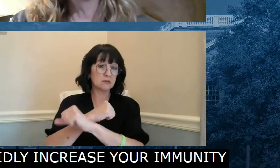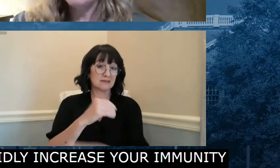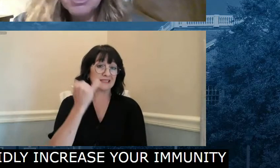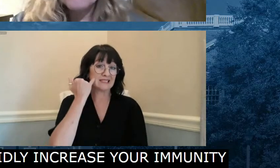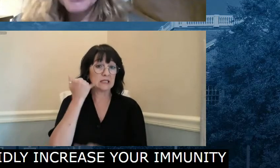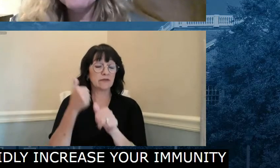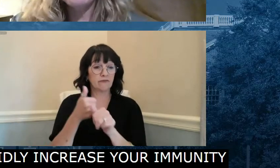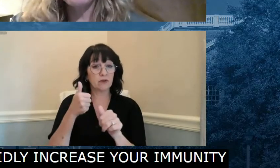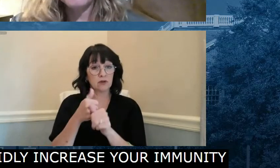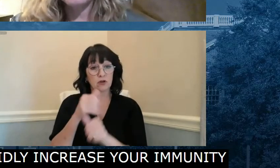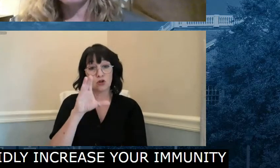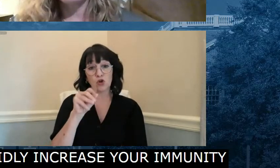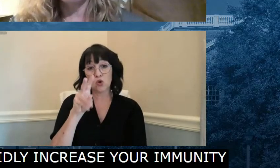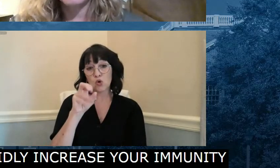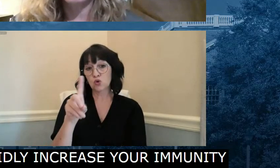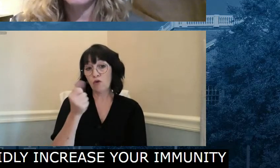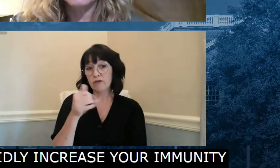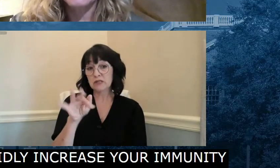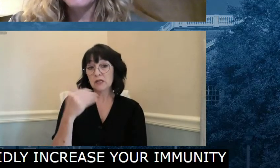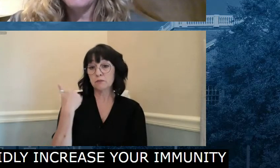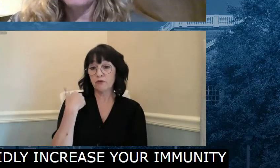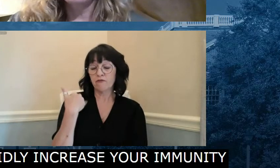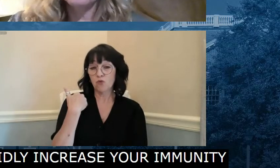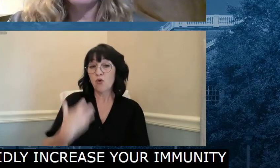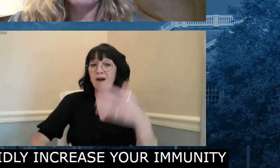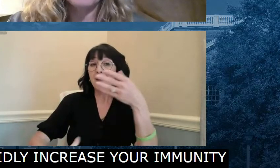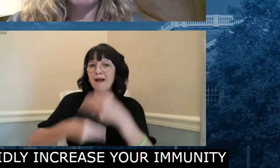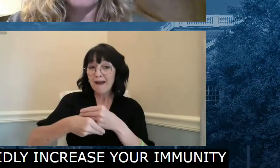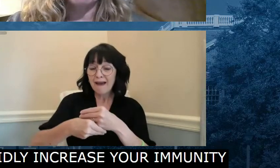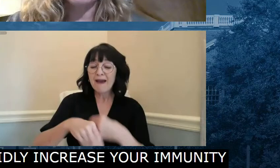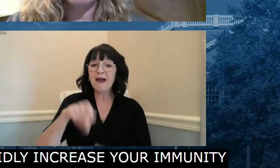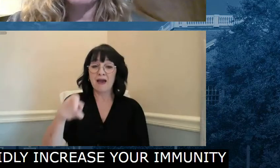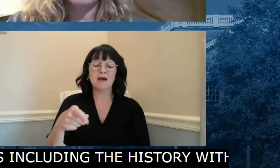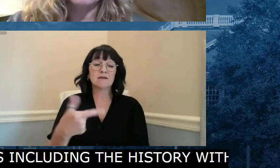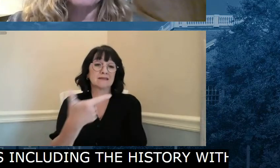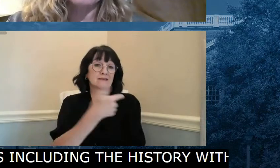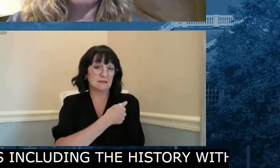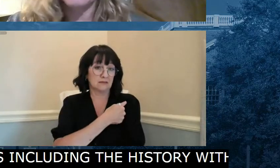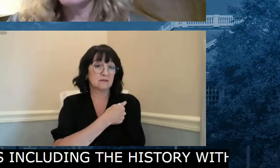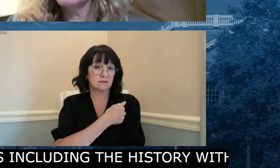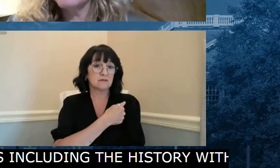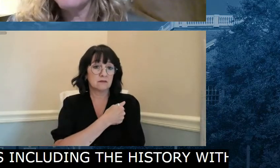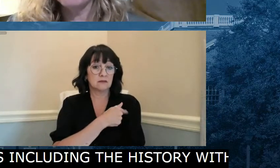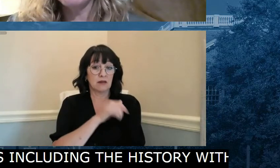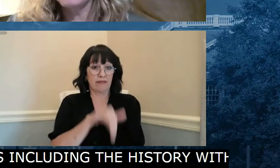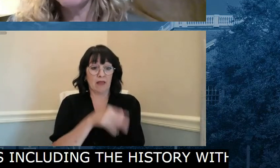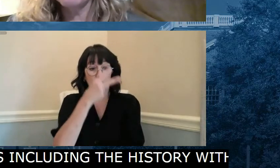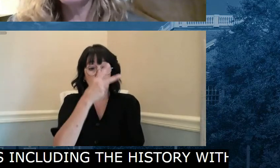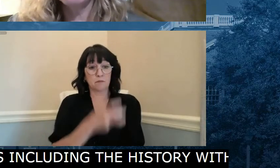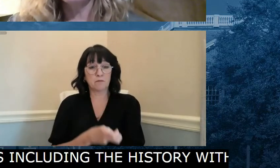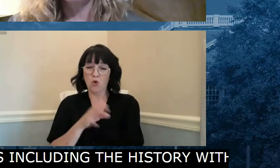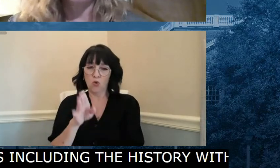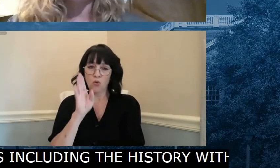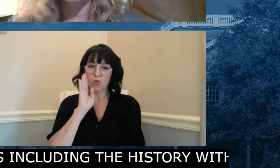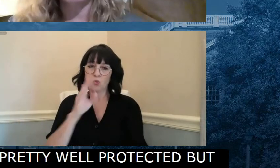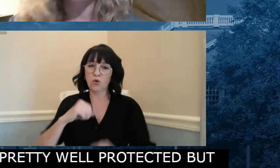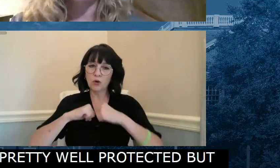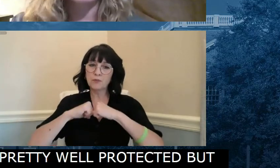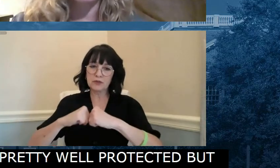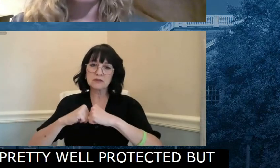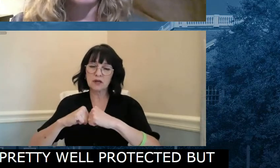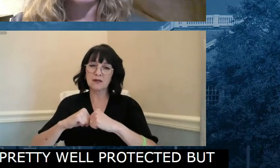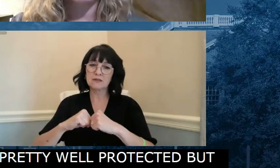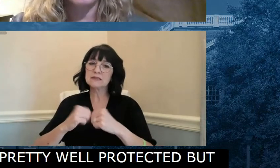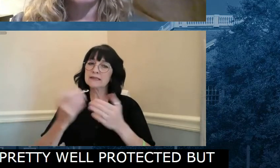including the history with getting a vaccine, you should be pretty well protected. But again, we do agree with